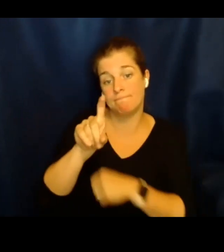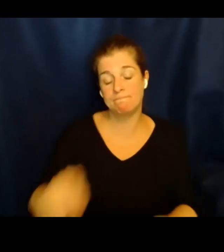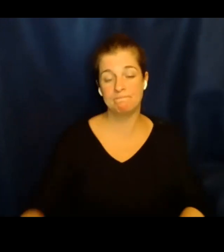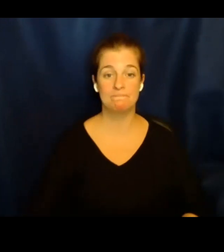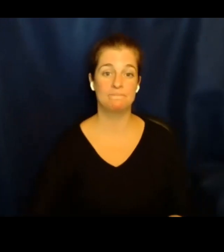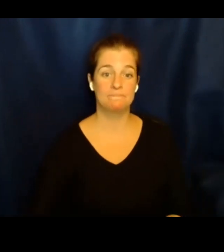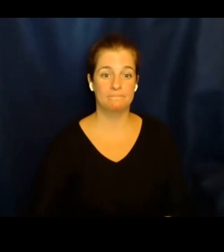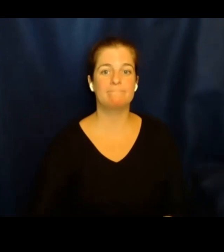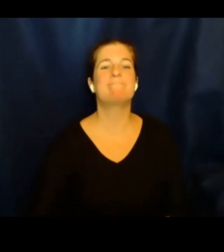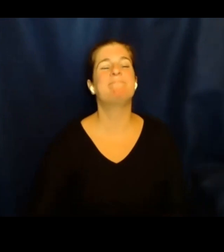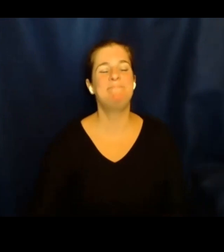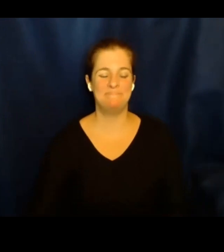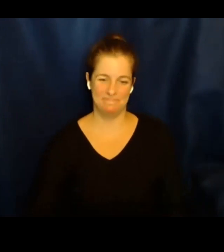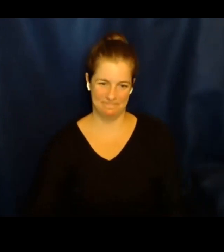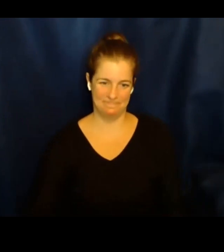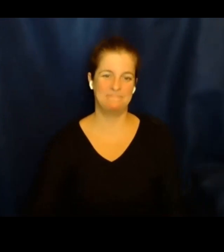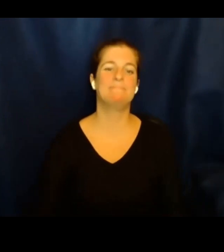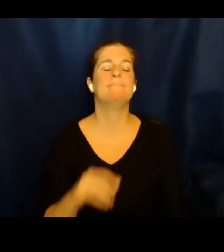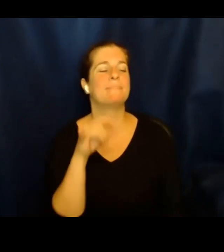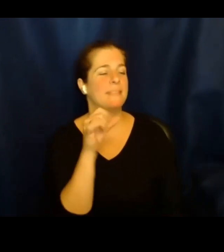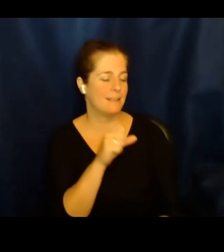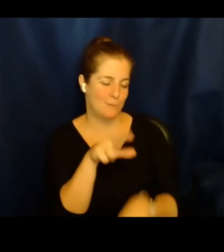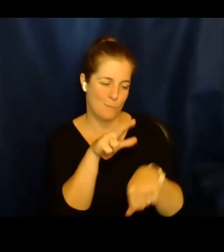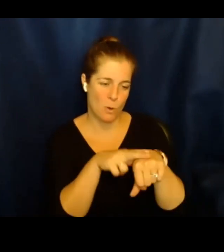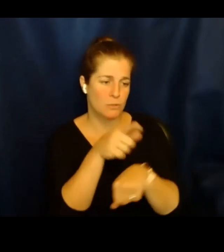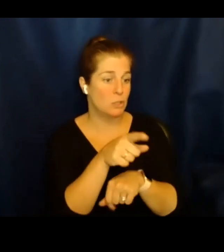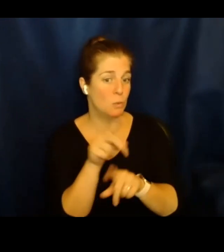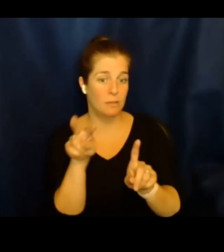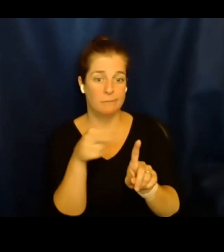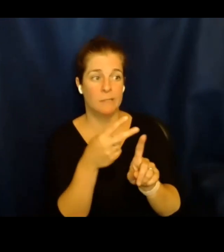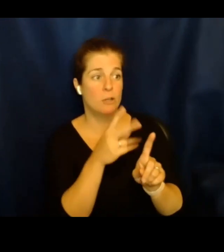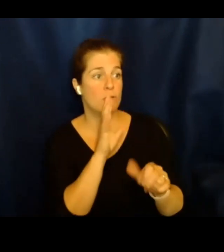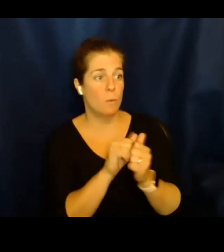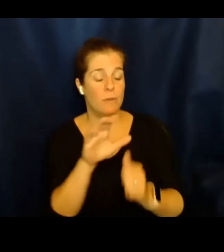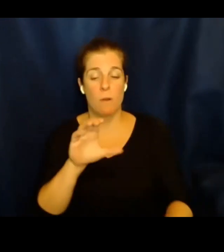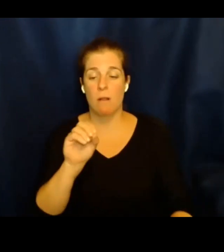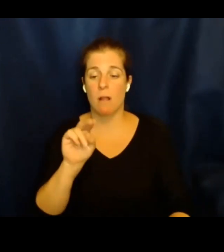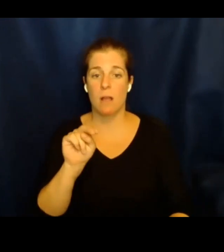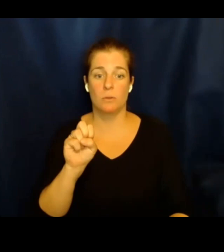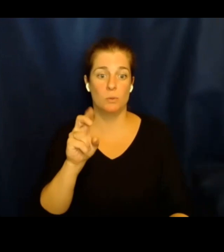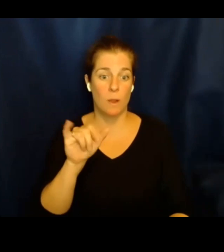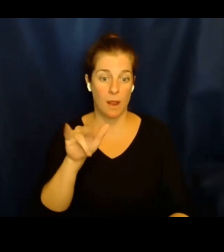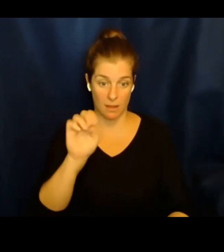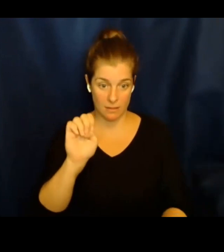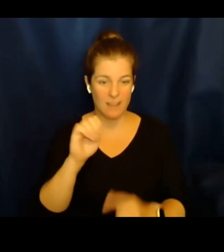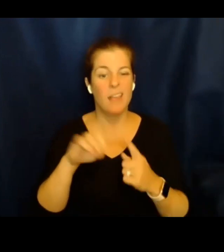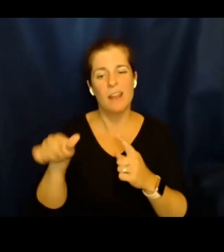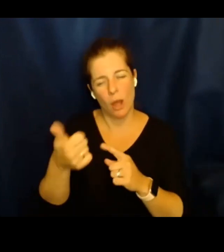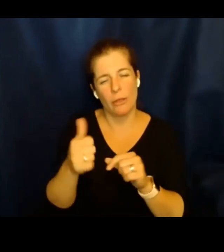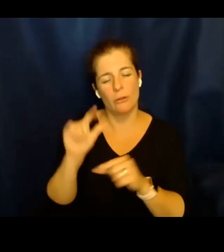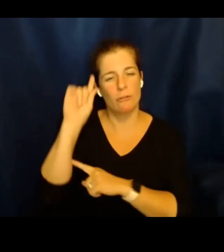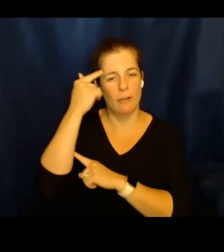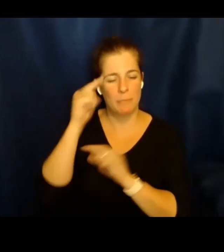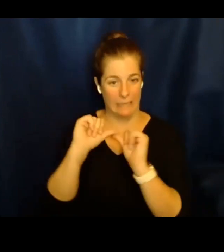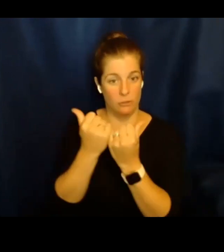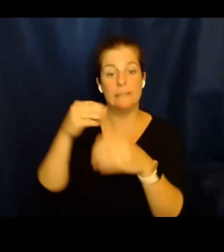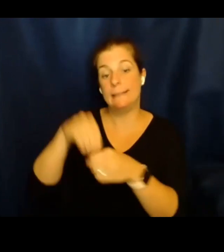Yes, of course, there's help. You can always turn to the consulates, and there are certain government agencies in Mexico that we work with as well.